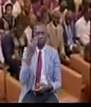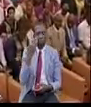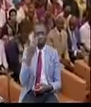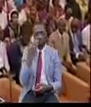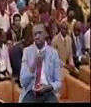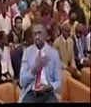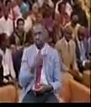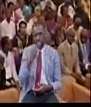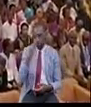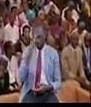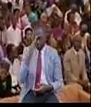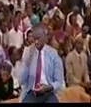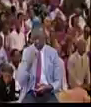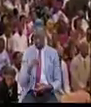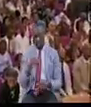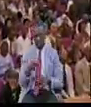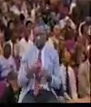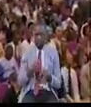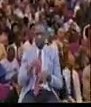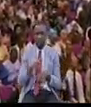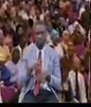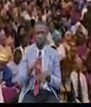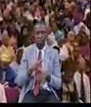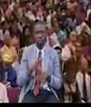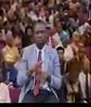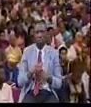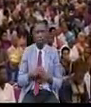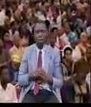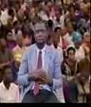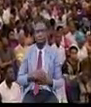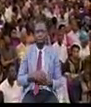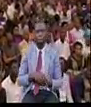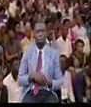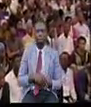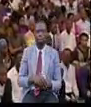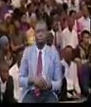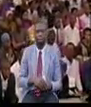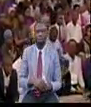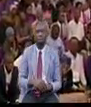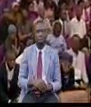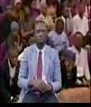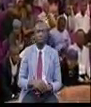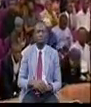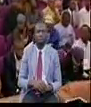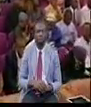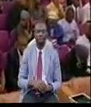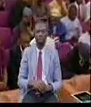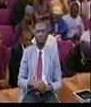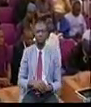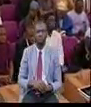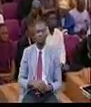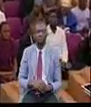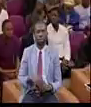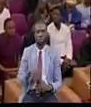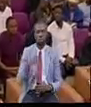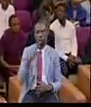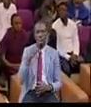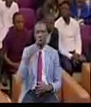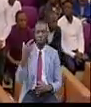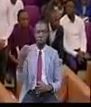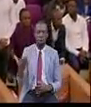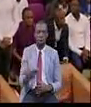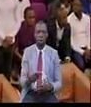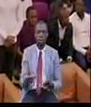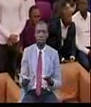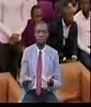church. Kindly please stand up. Thank you. God be with you. God bless you. You are welcome here